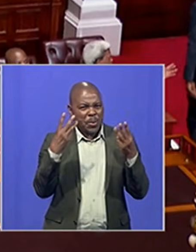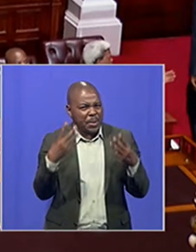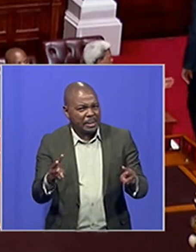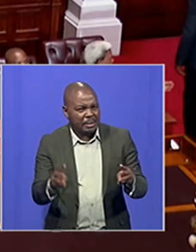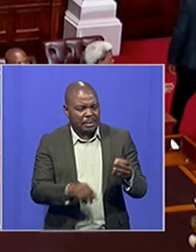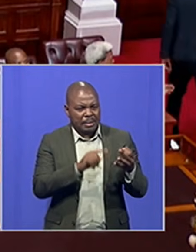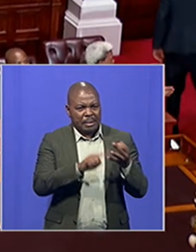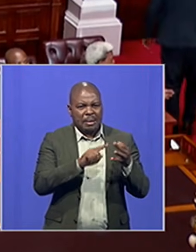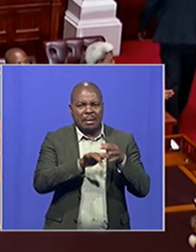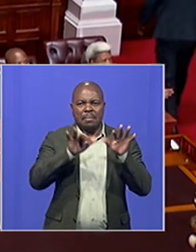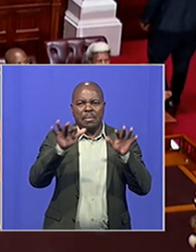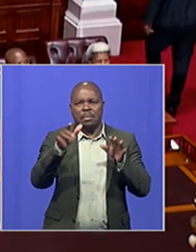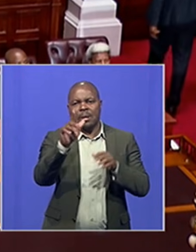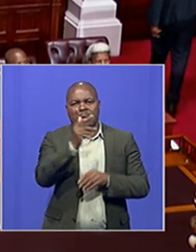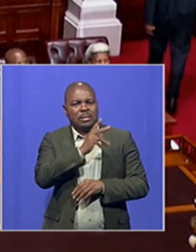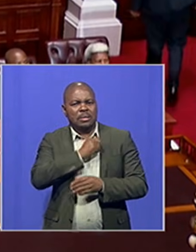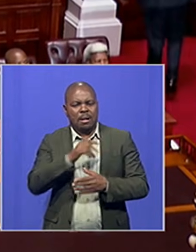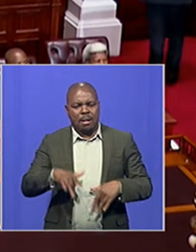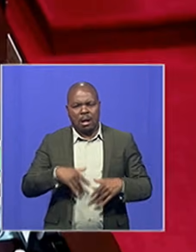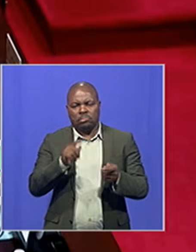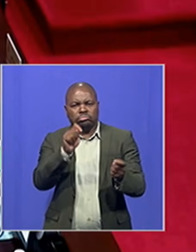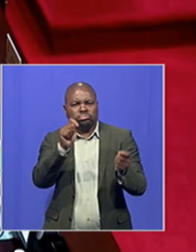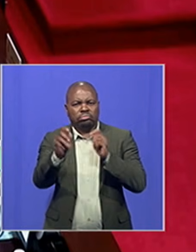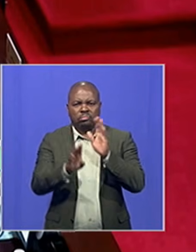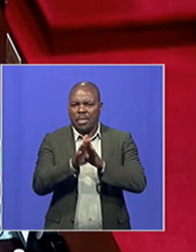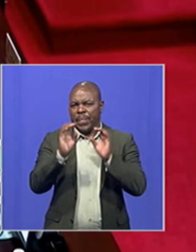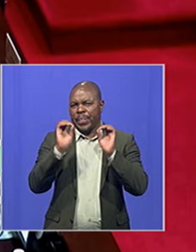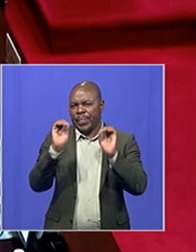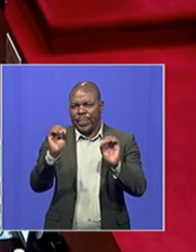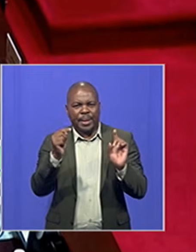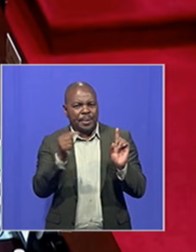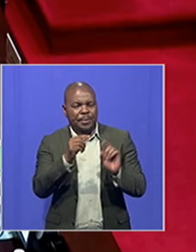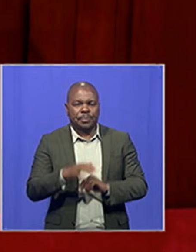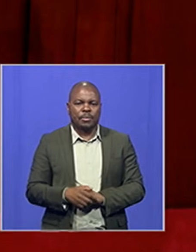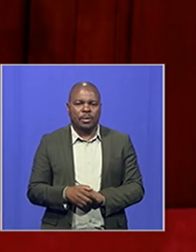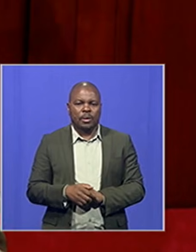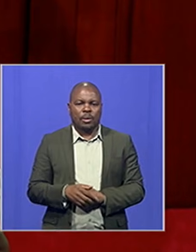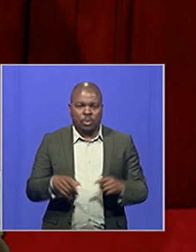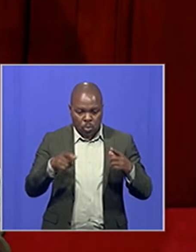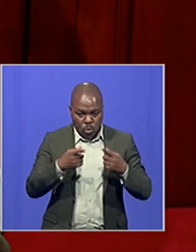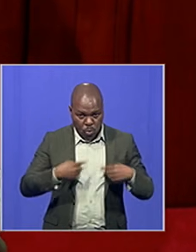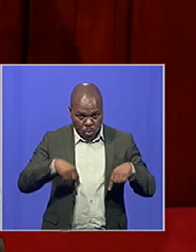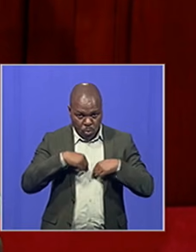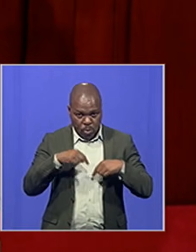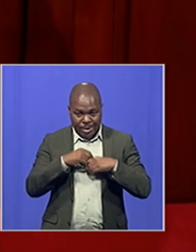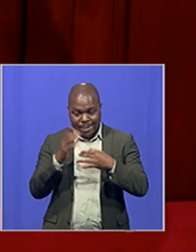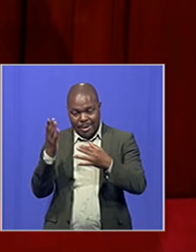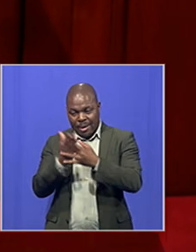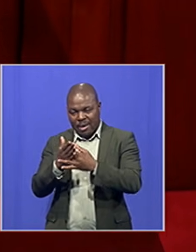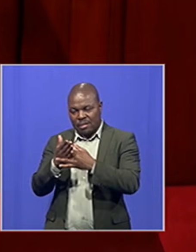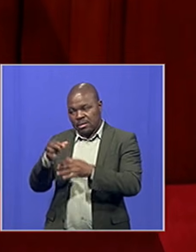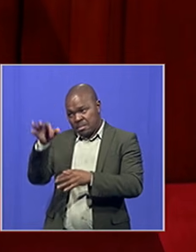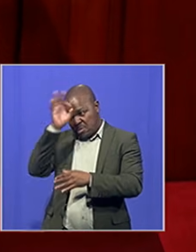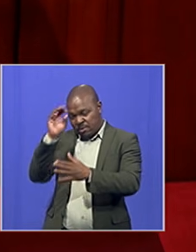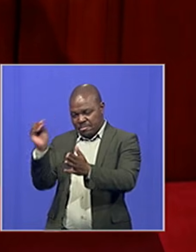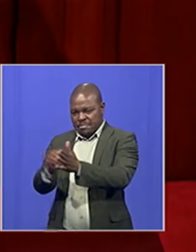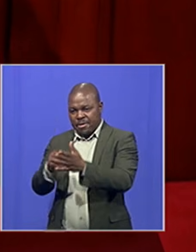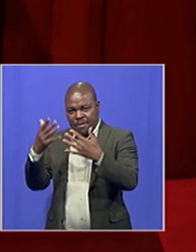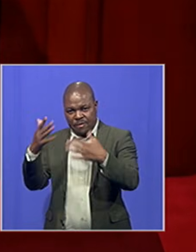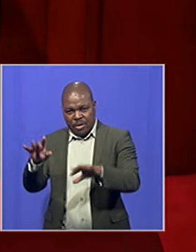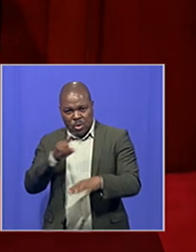fetola matshelo a baagi ba KZN. We have opened a case against this matter as the serious